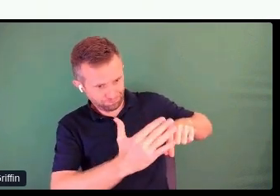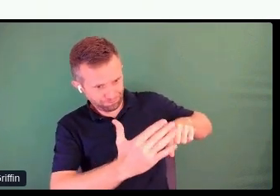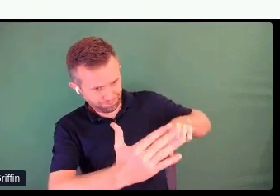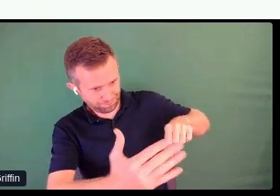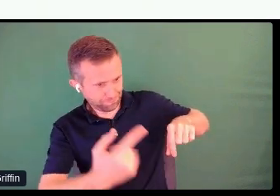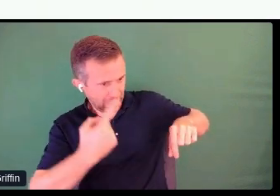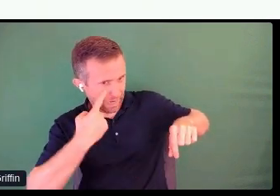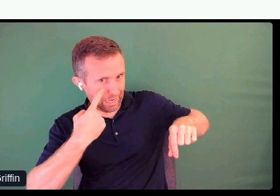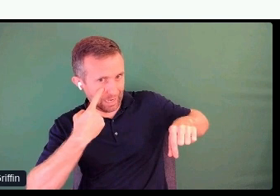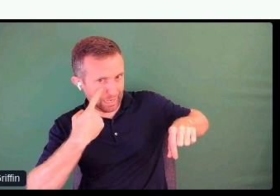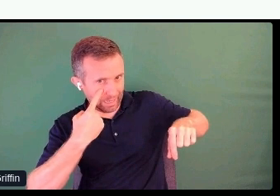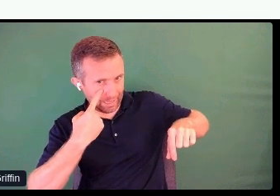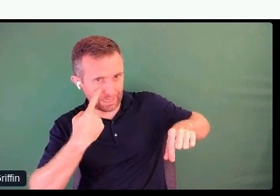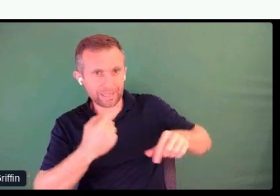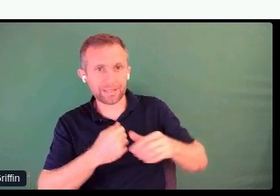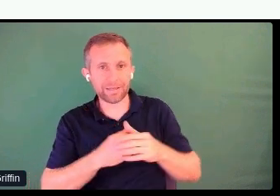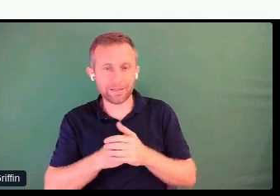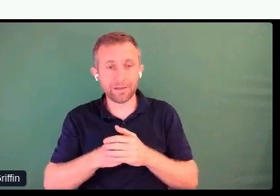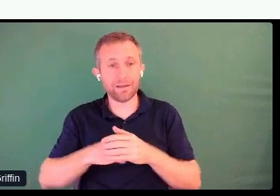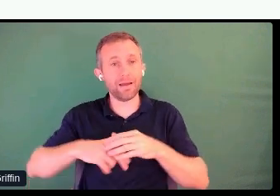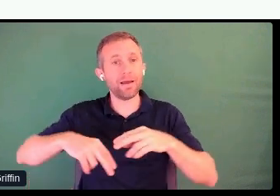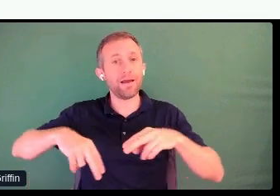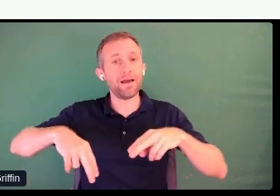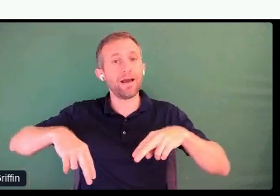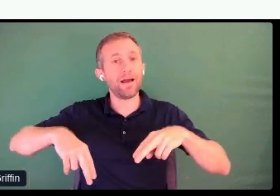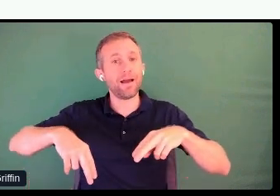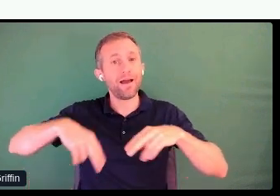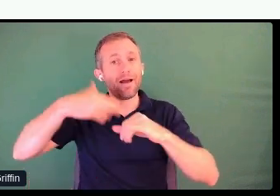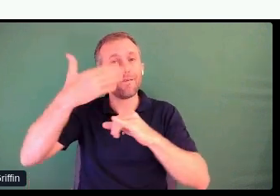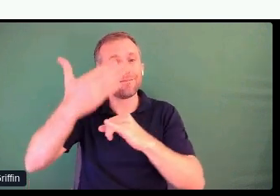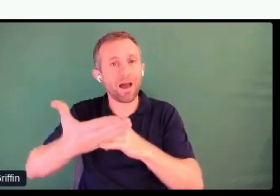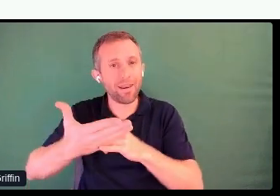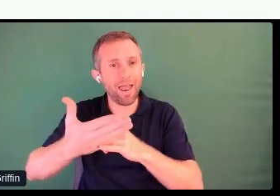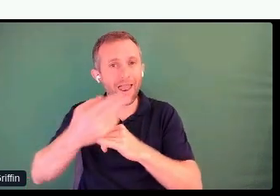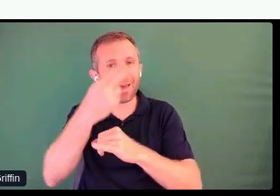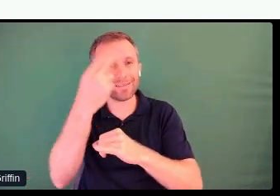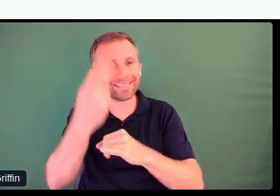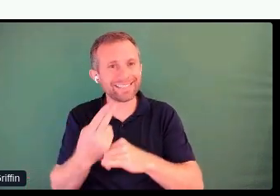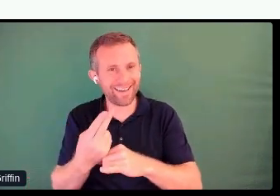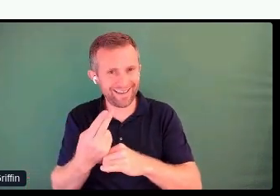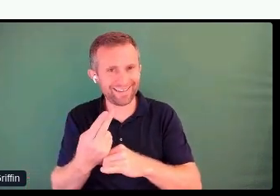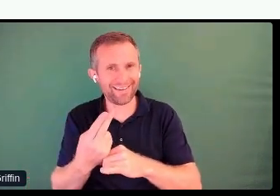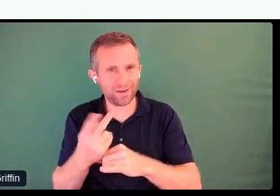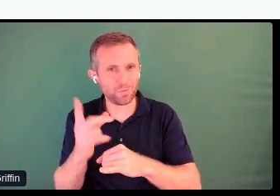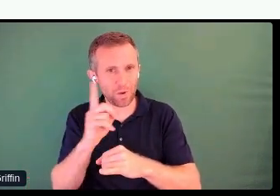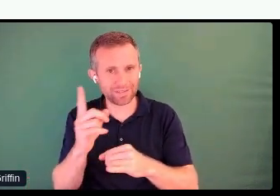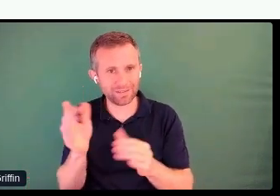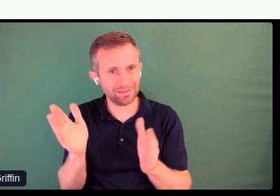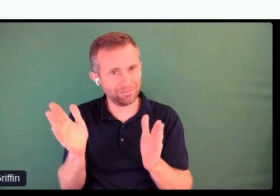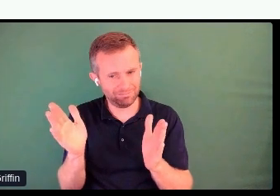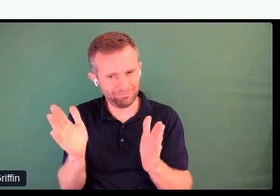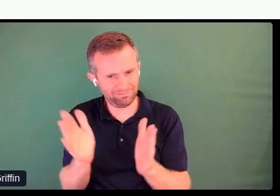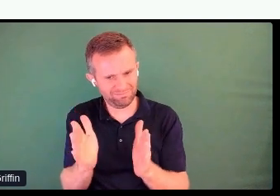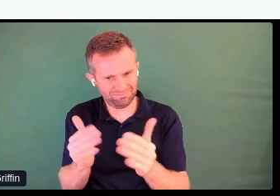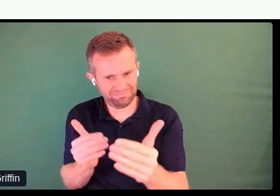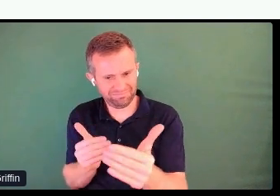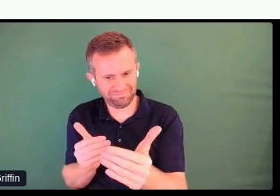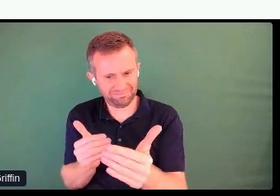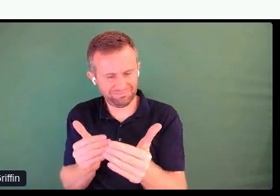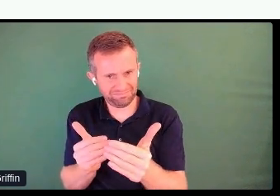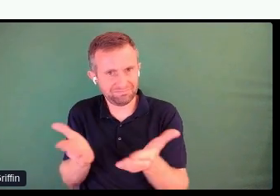And this is an overview of the final design of the adaptive accessories. Small, lightweight, and highly